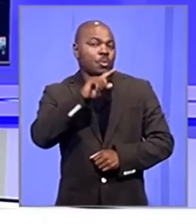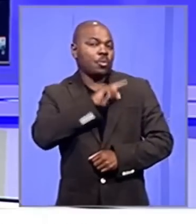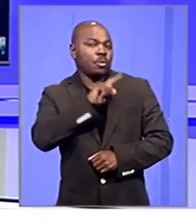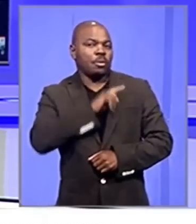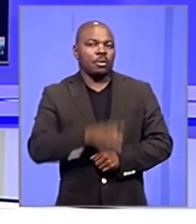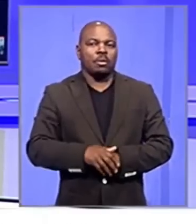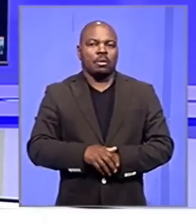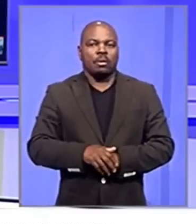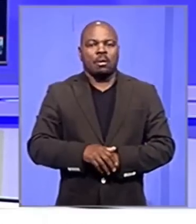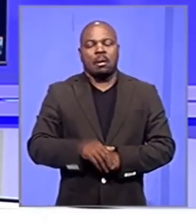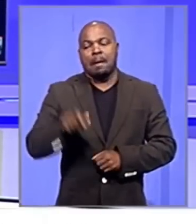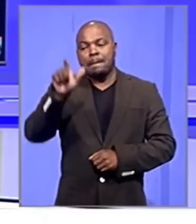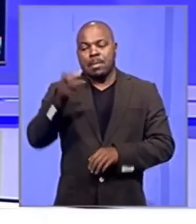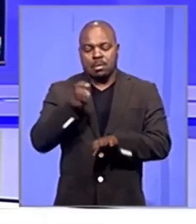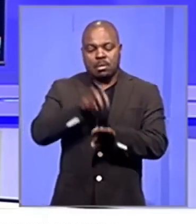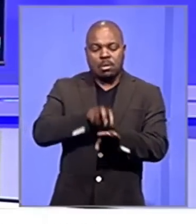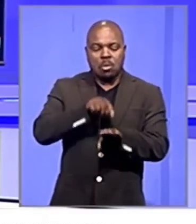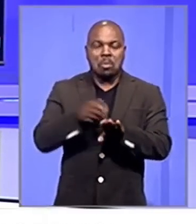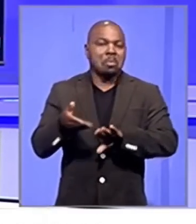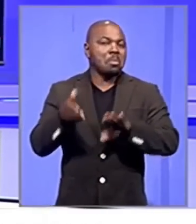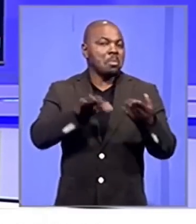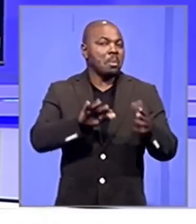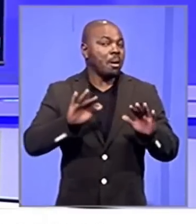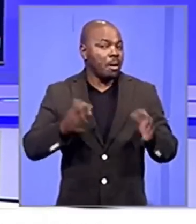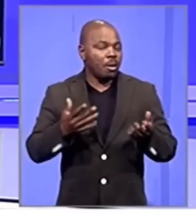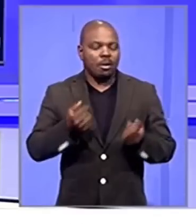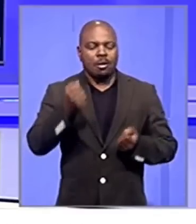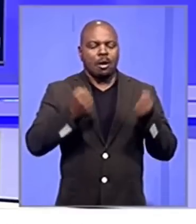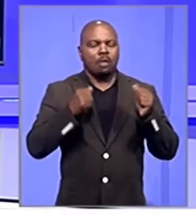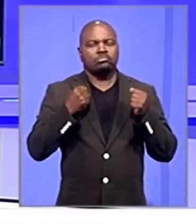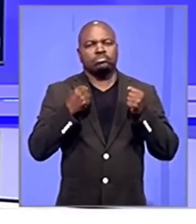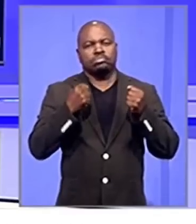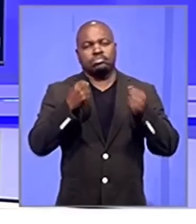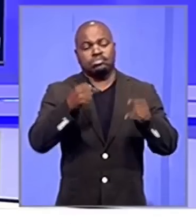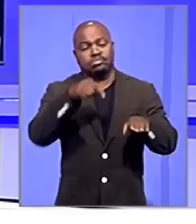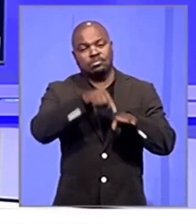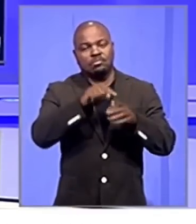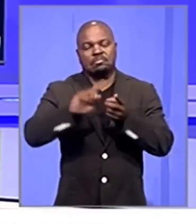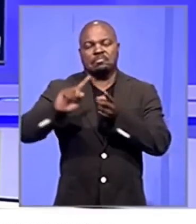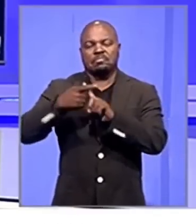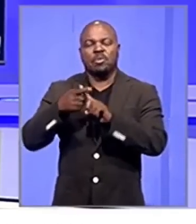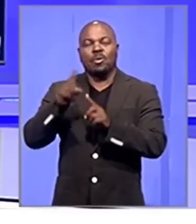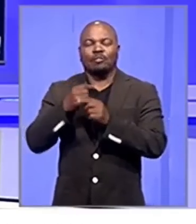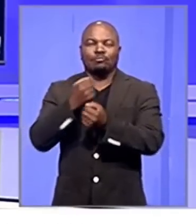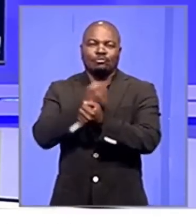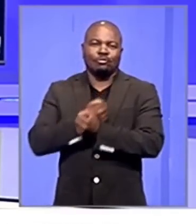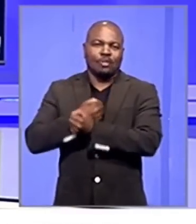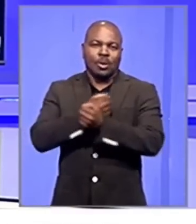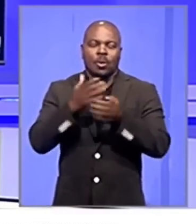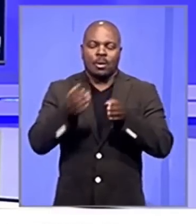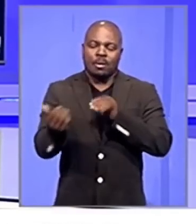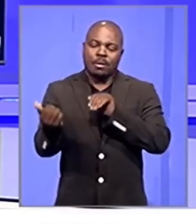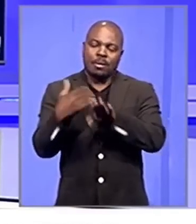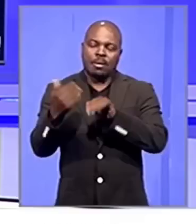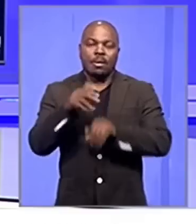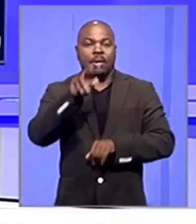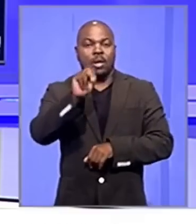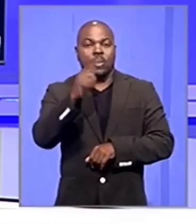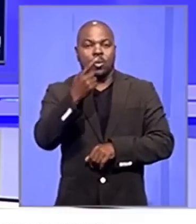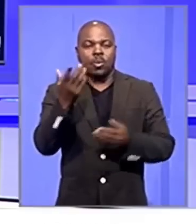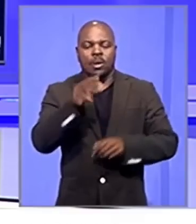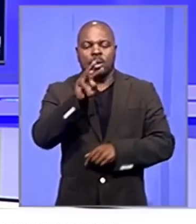ga gore mopagami a tlhokafale fa sejanaga se a neng a se pagame se thula trucka kwa tselafefong ya N1 gaufi